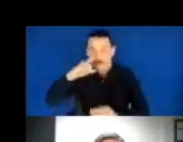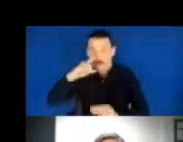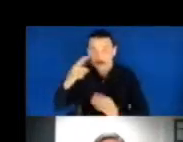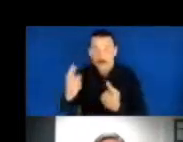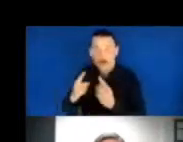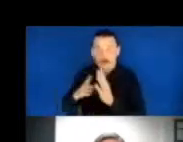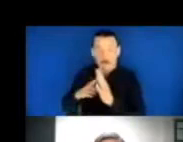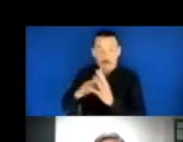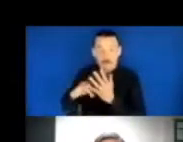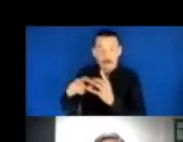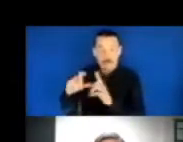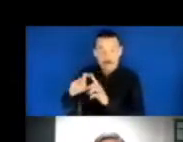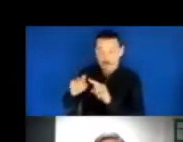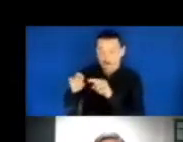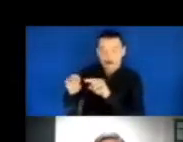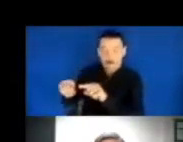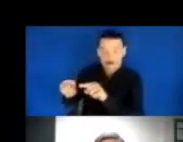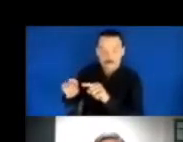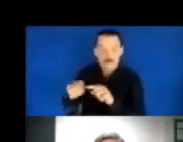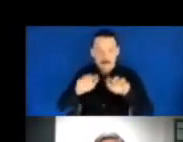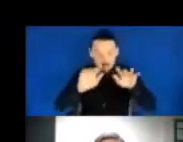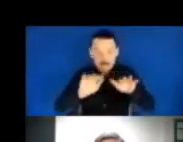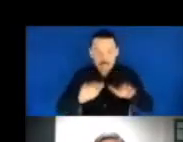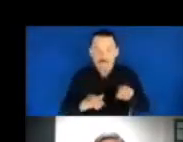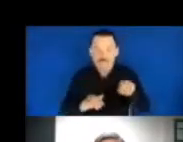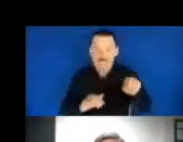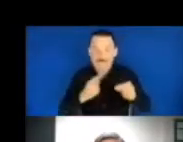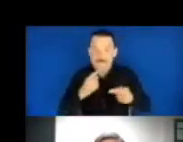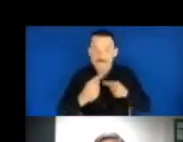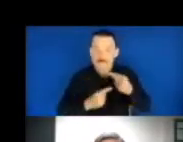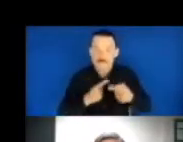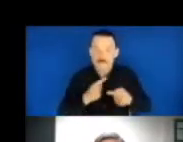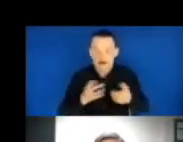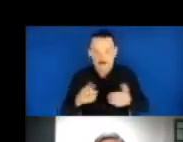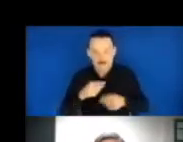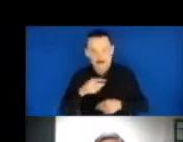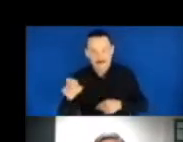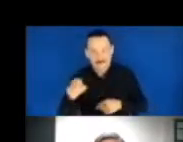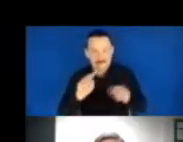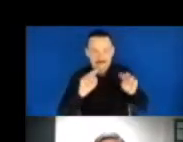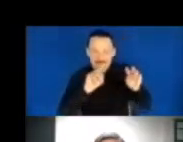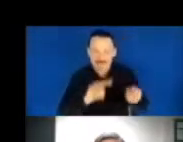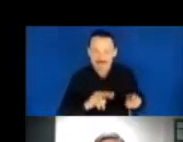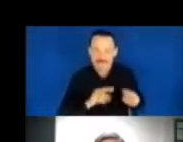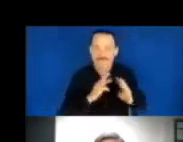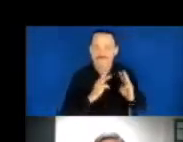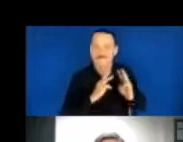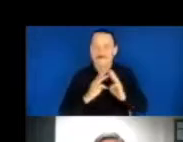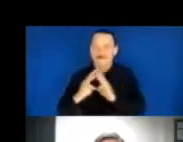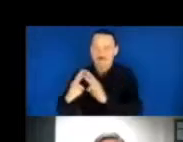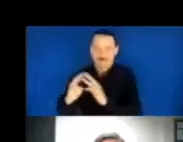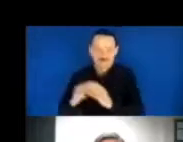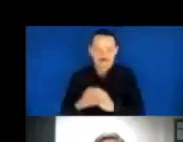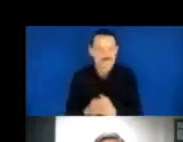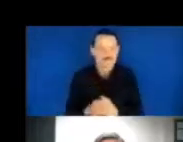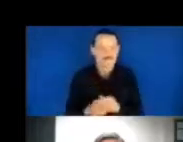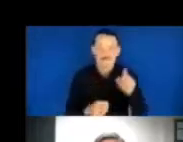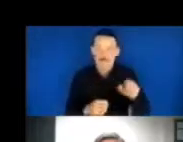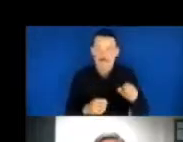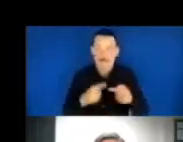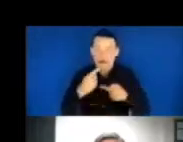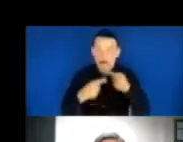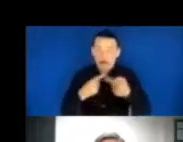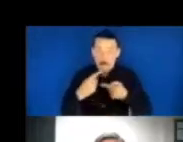visit that website. So after all this information, what do I do now, you're thinking?